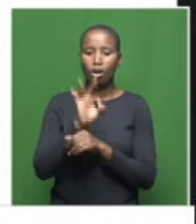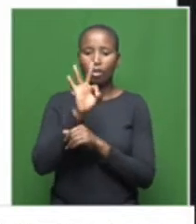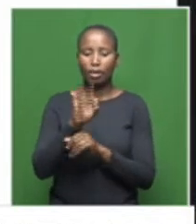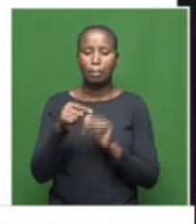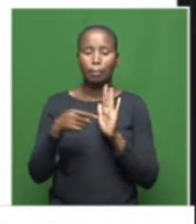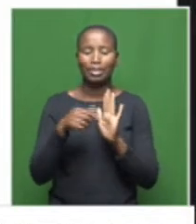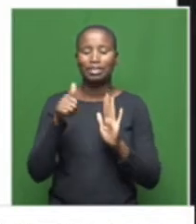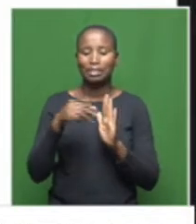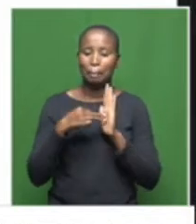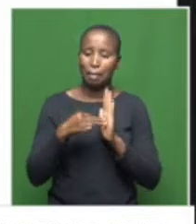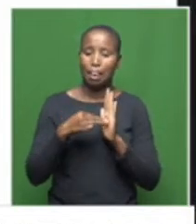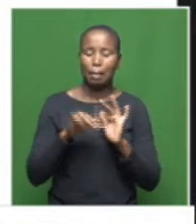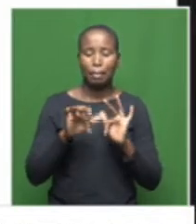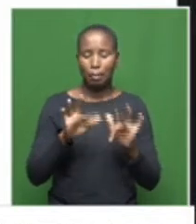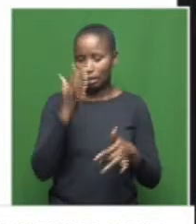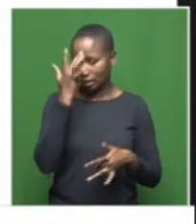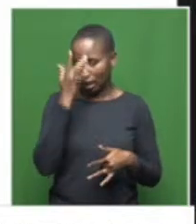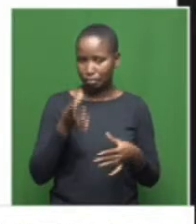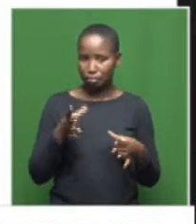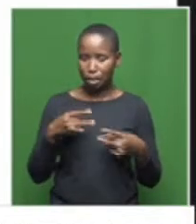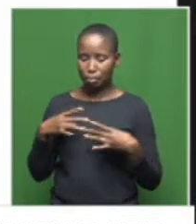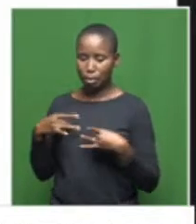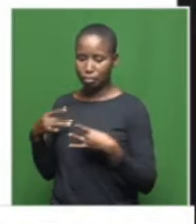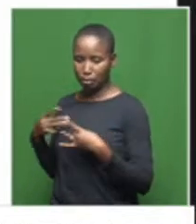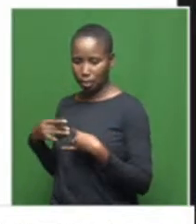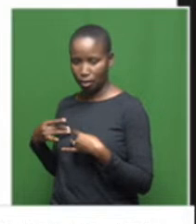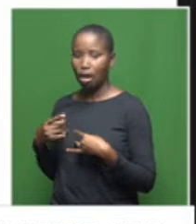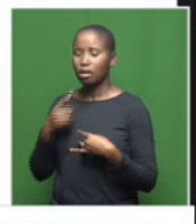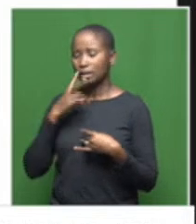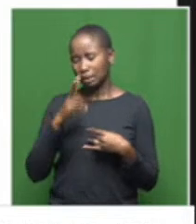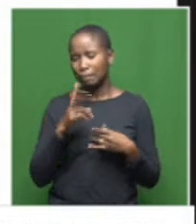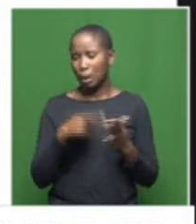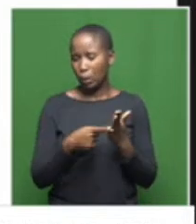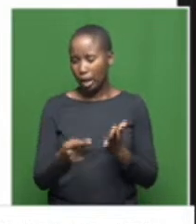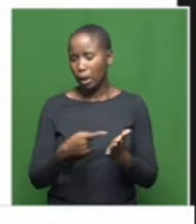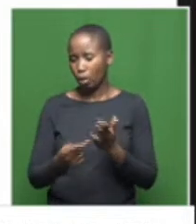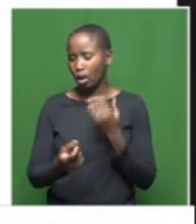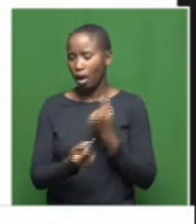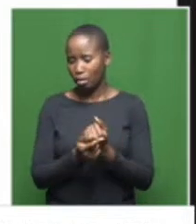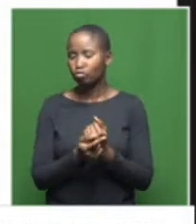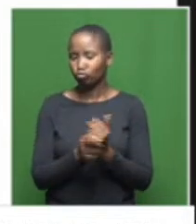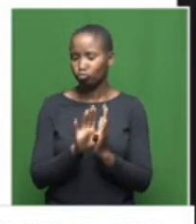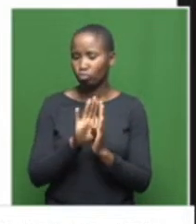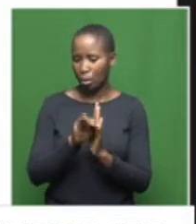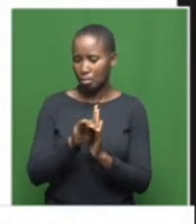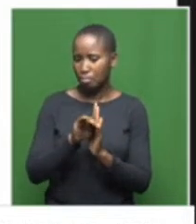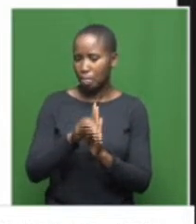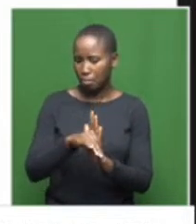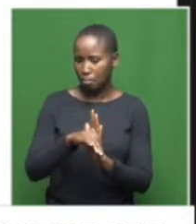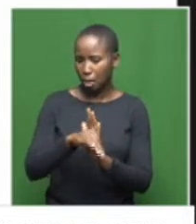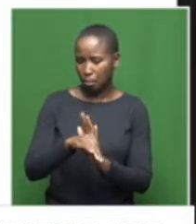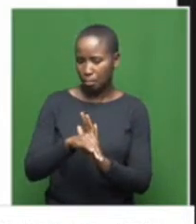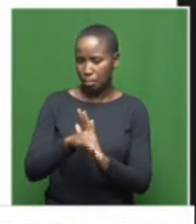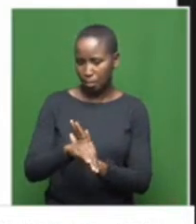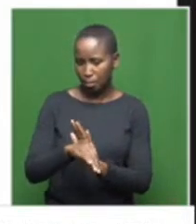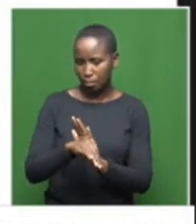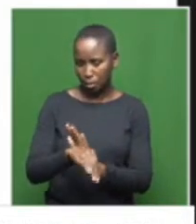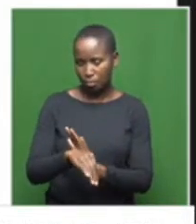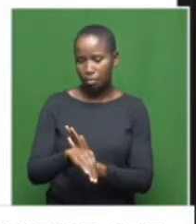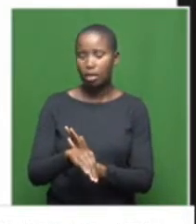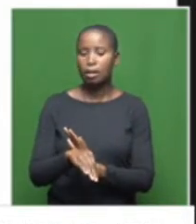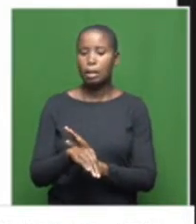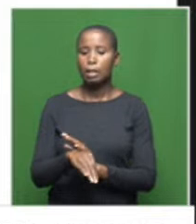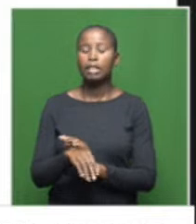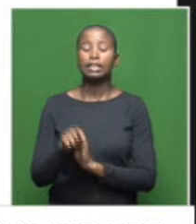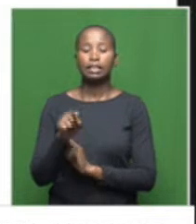cases. We continue to see a week-on-week decrease in the number of new cases detected. So the tail end has